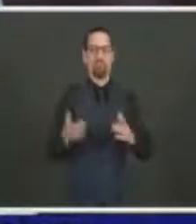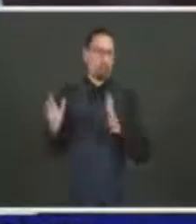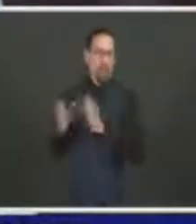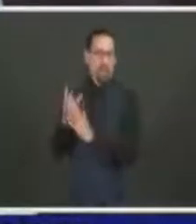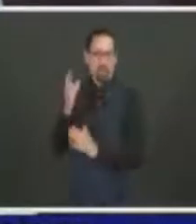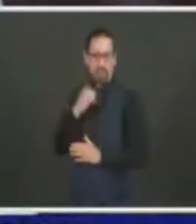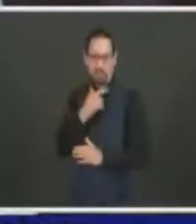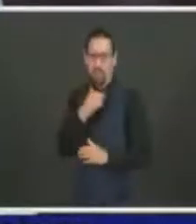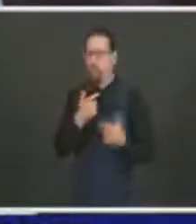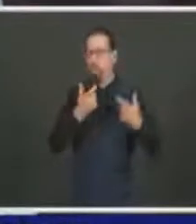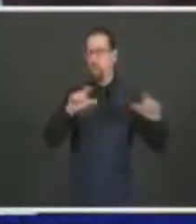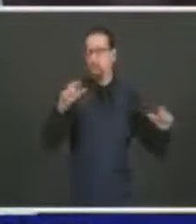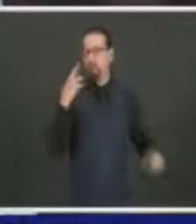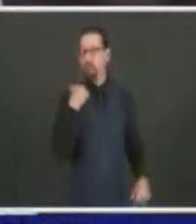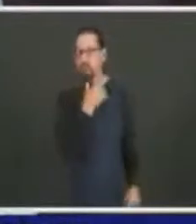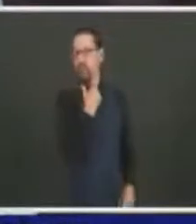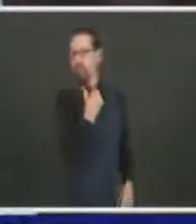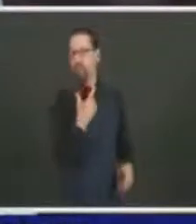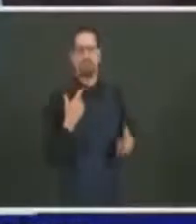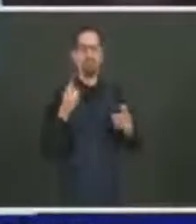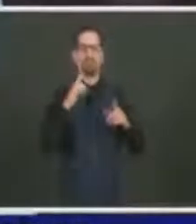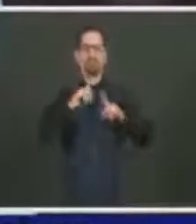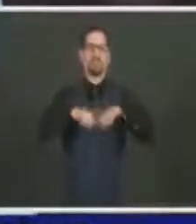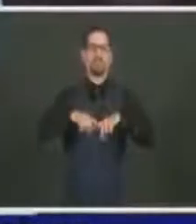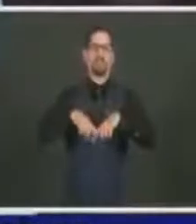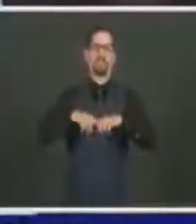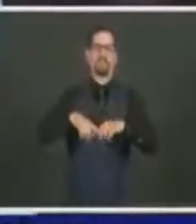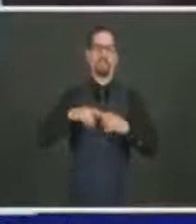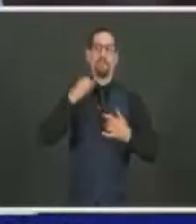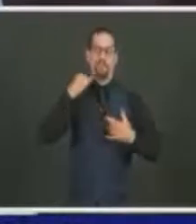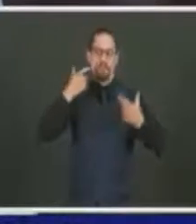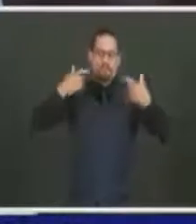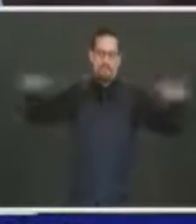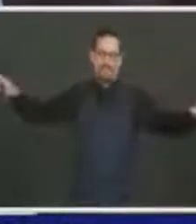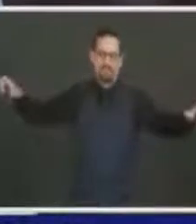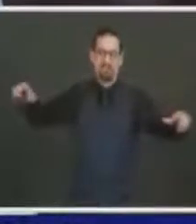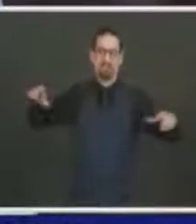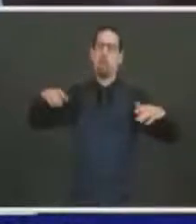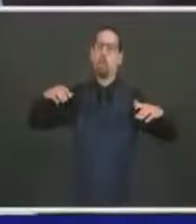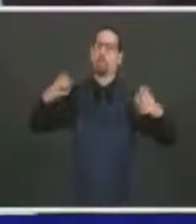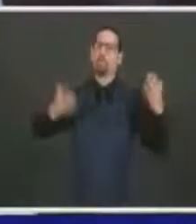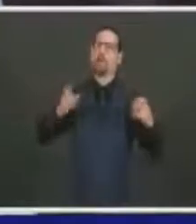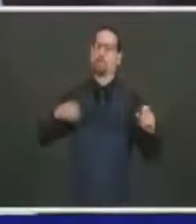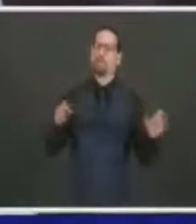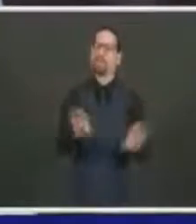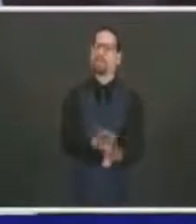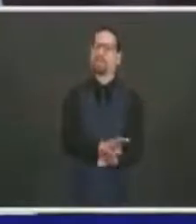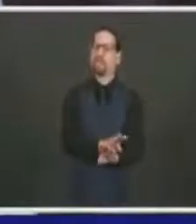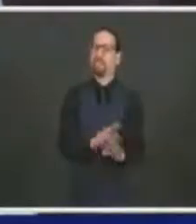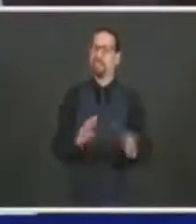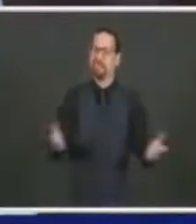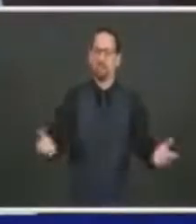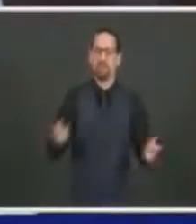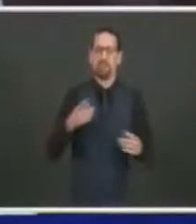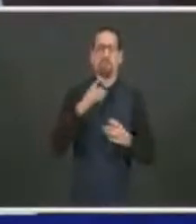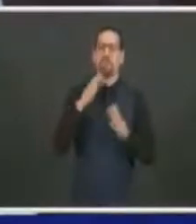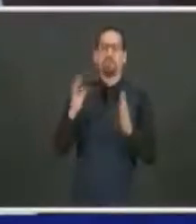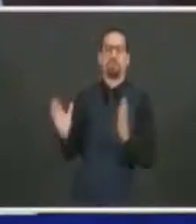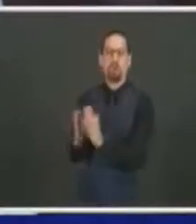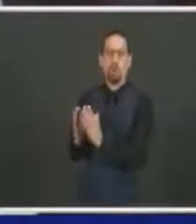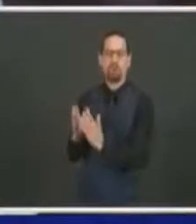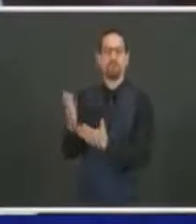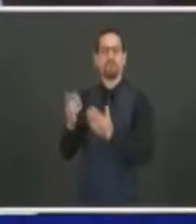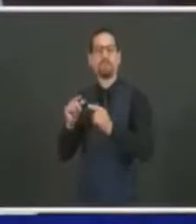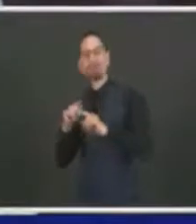to close down. If it's a larger place, for example, there may be a different response that allows us to be more flexible. Has